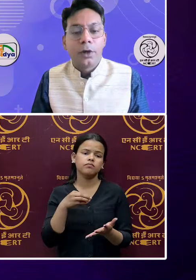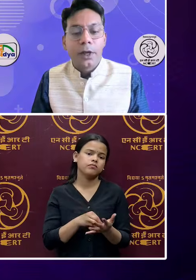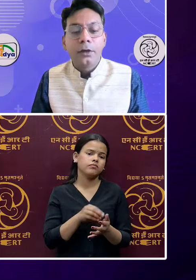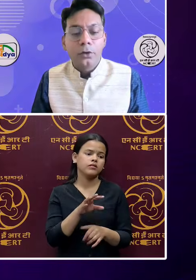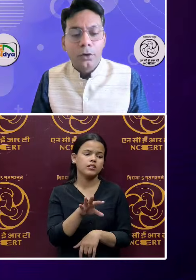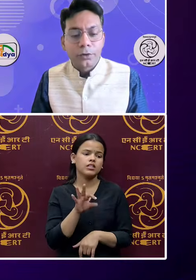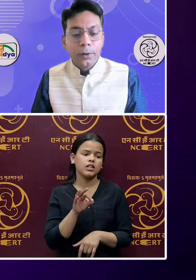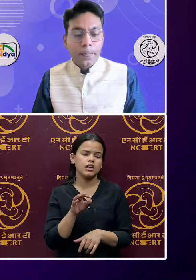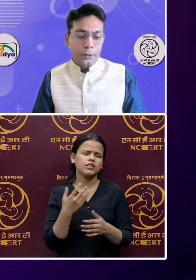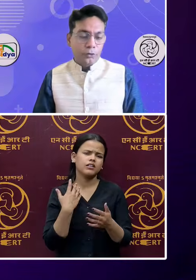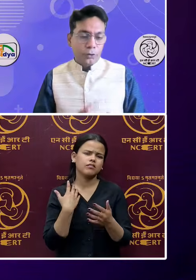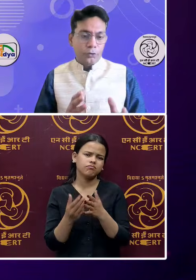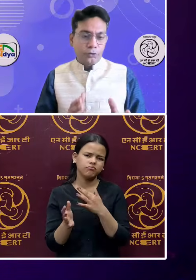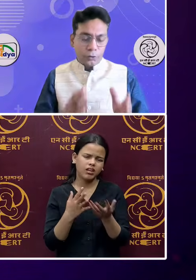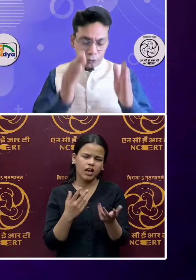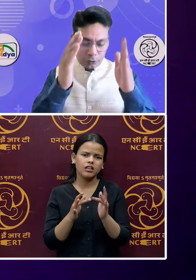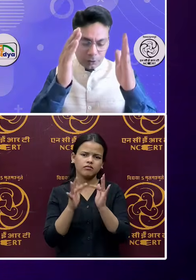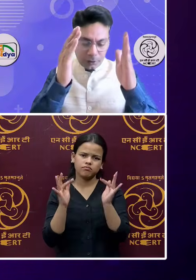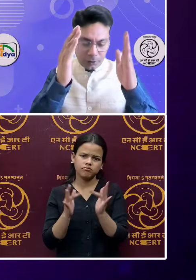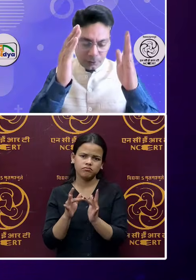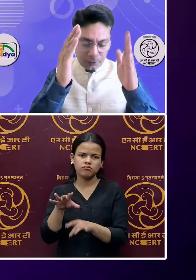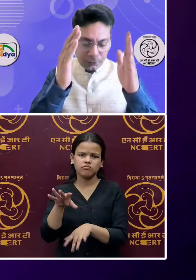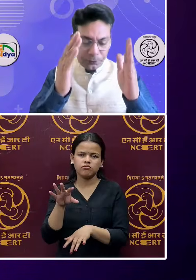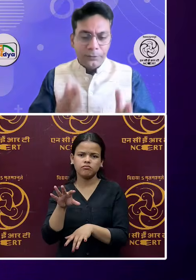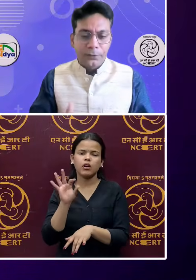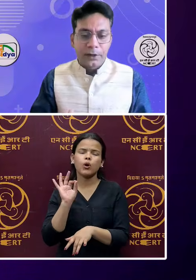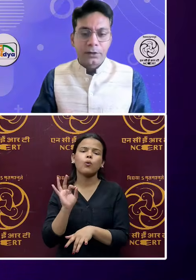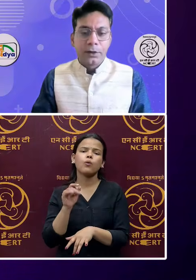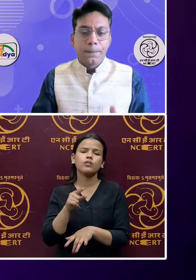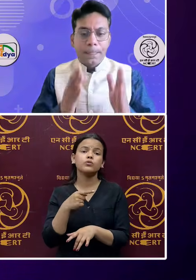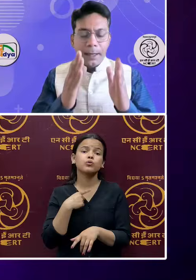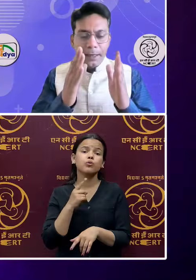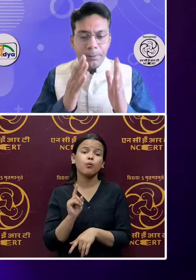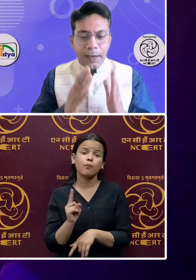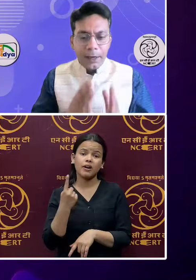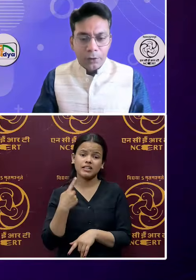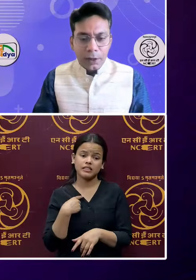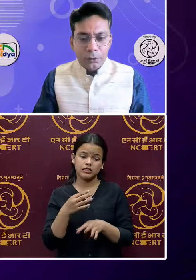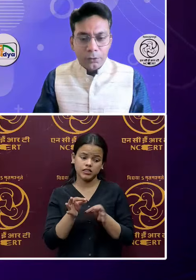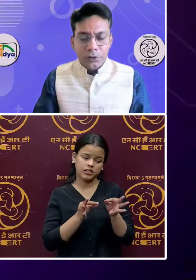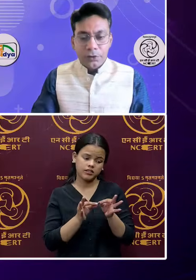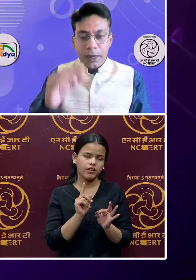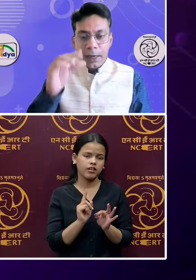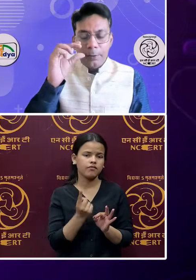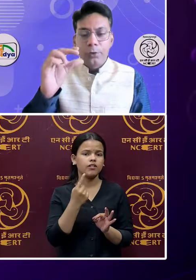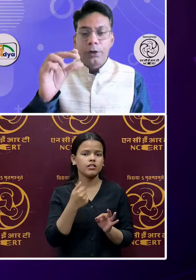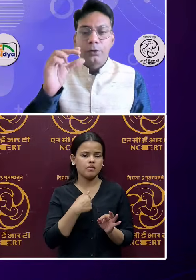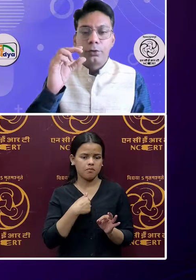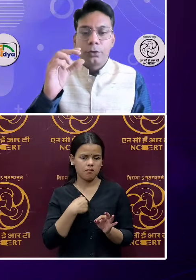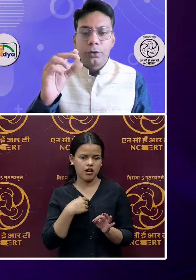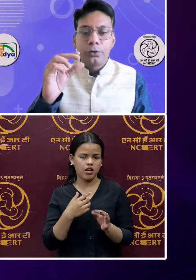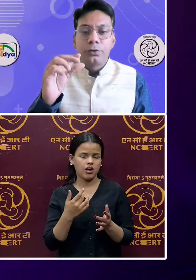any online course. So you should define first, in my online courses, I'm going to use